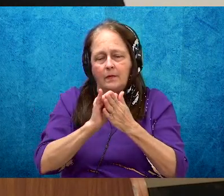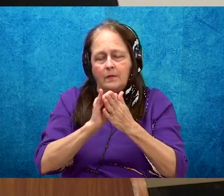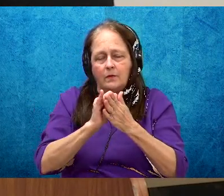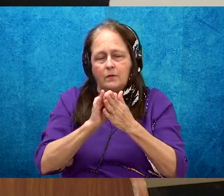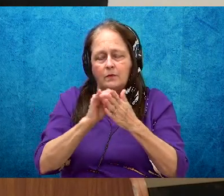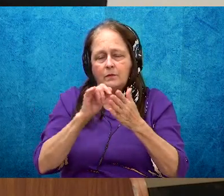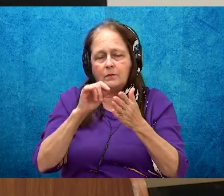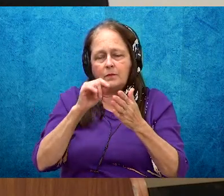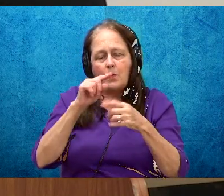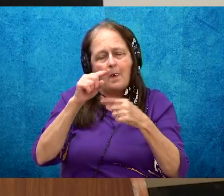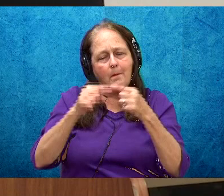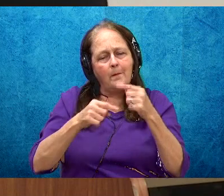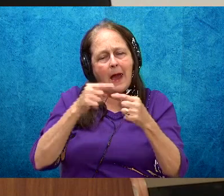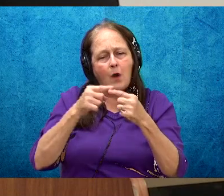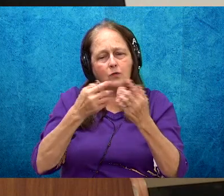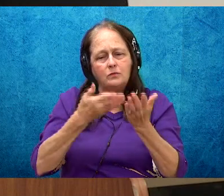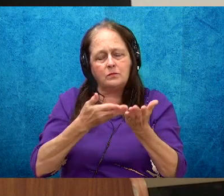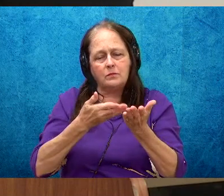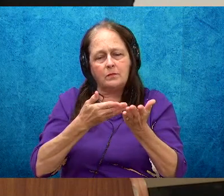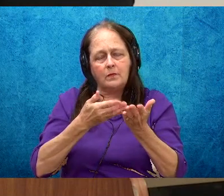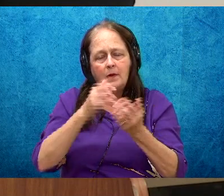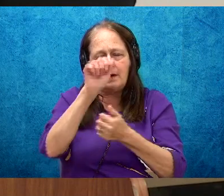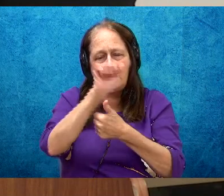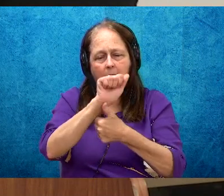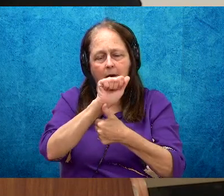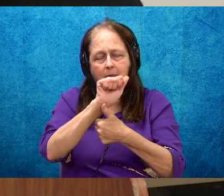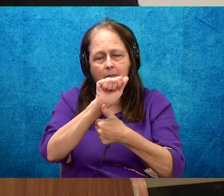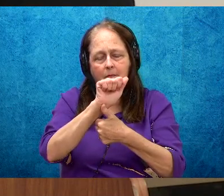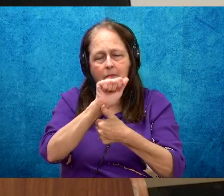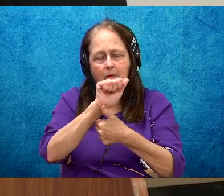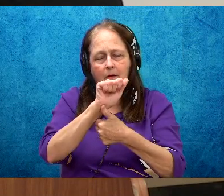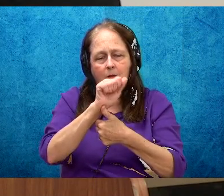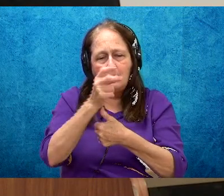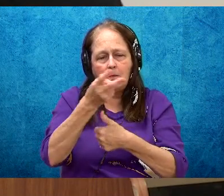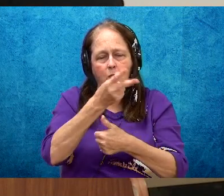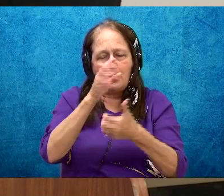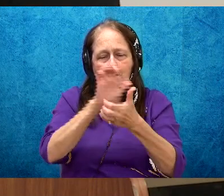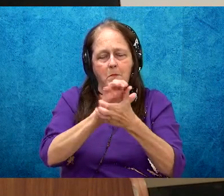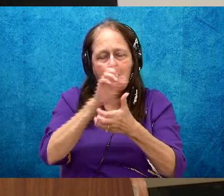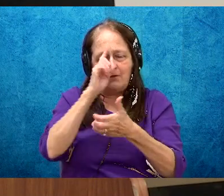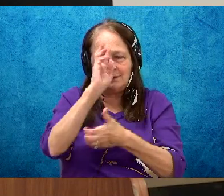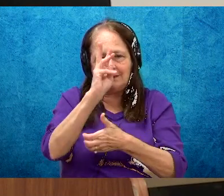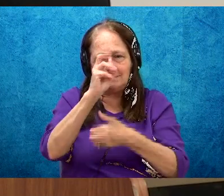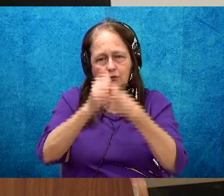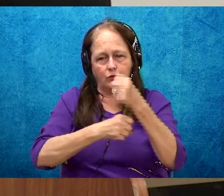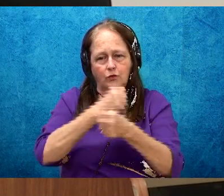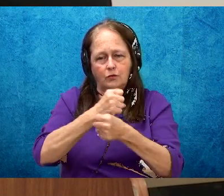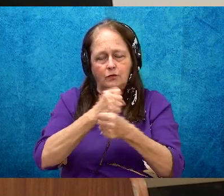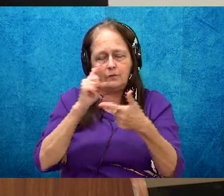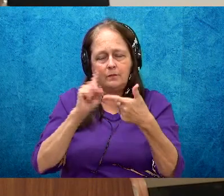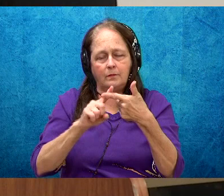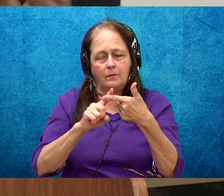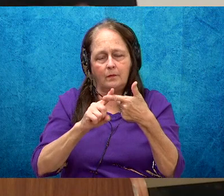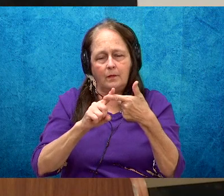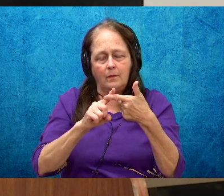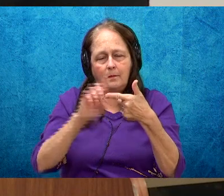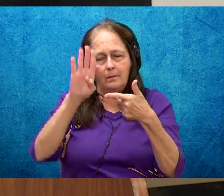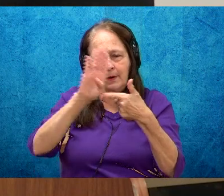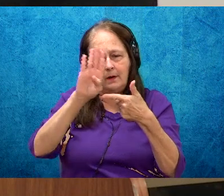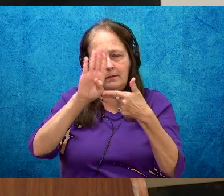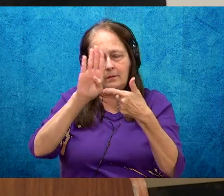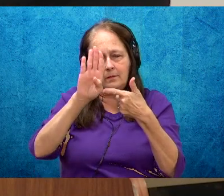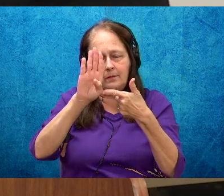excerpts mostly about? Is it A, the couple has been married for 16 years? Or is it